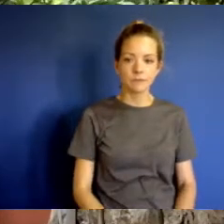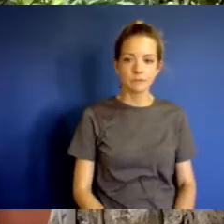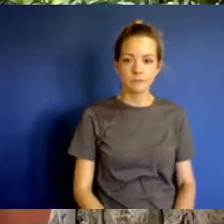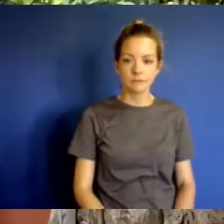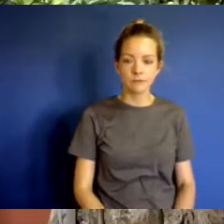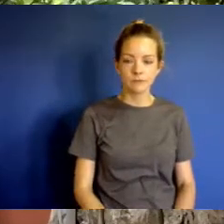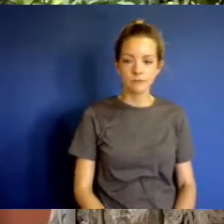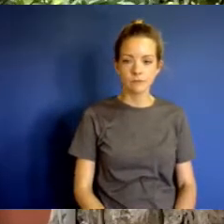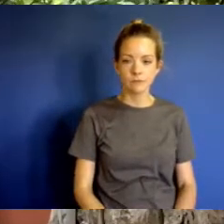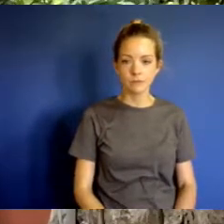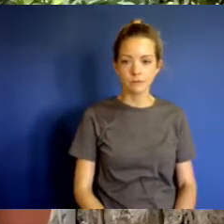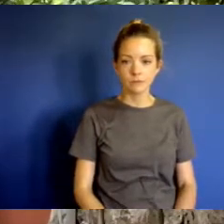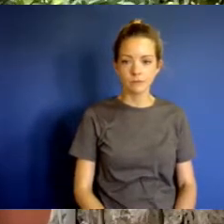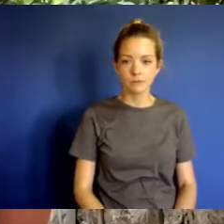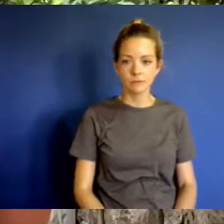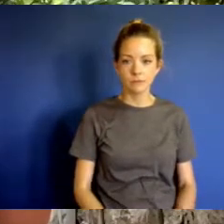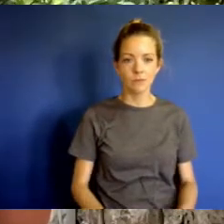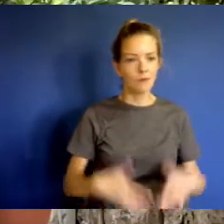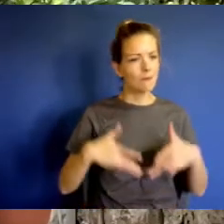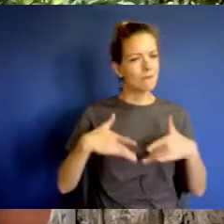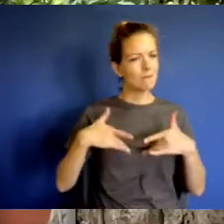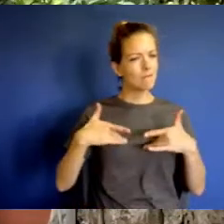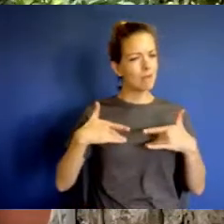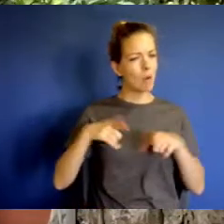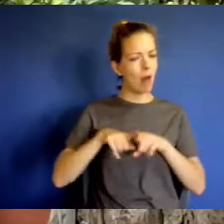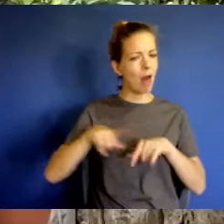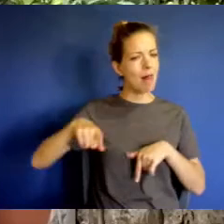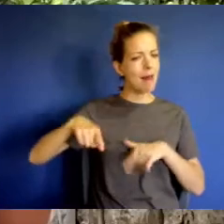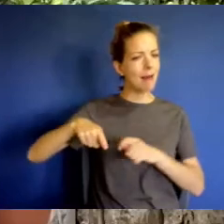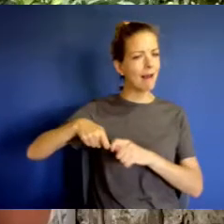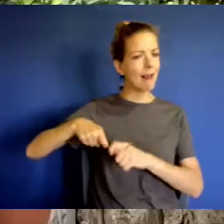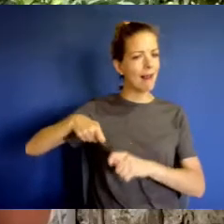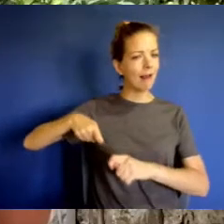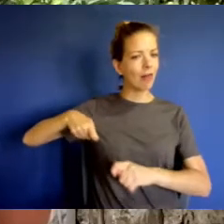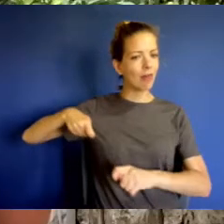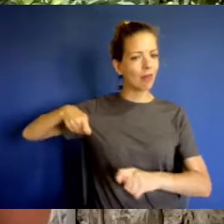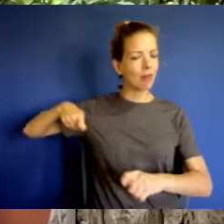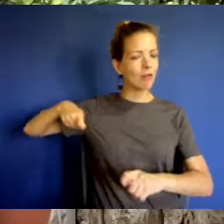Just feel that length happening on the back of the leg.